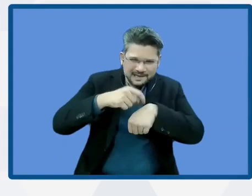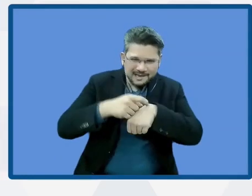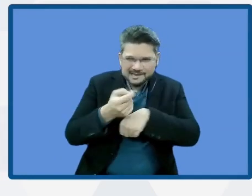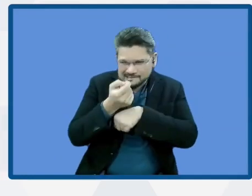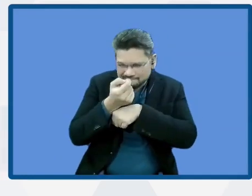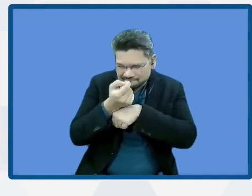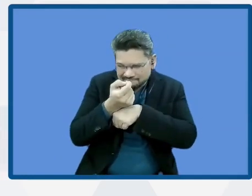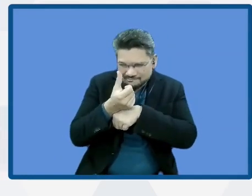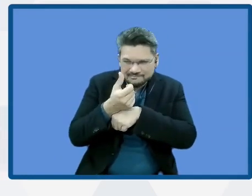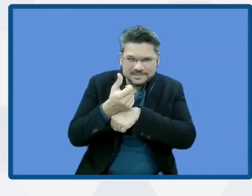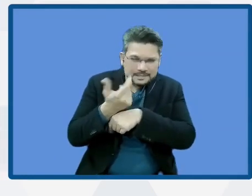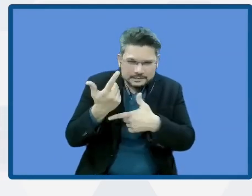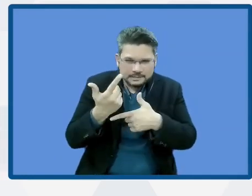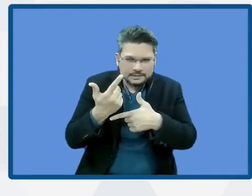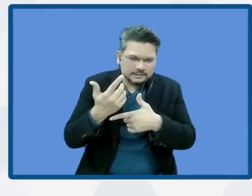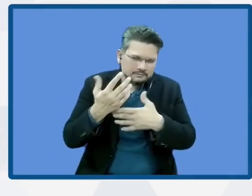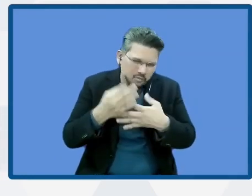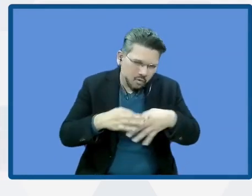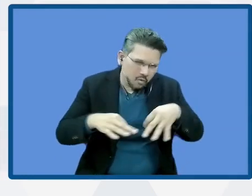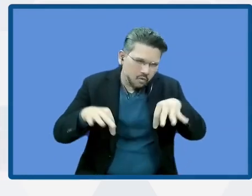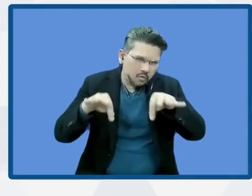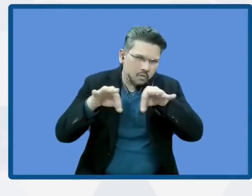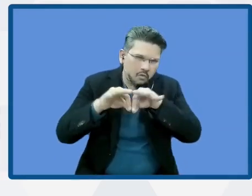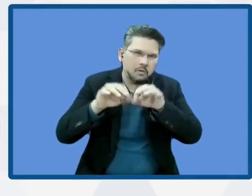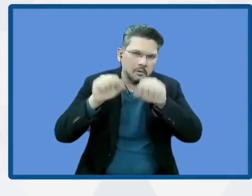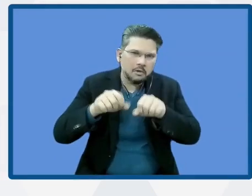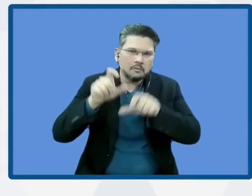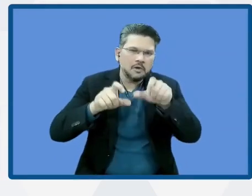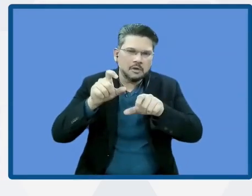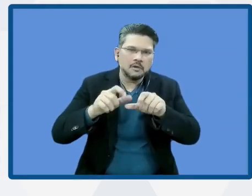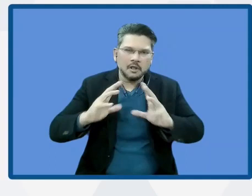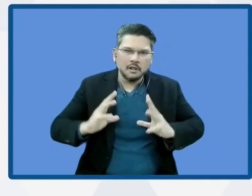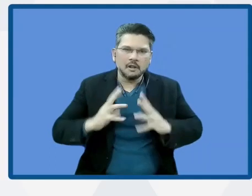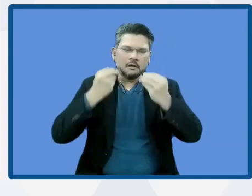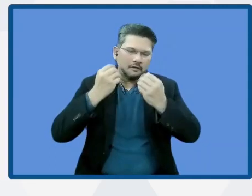earthquakes are vital in saving lives.